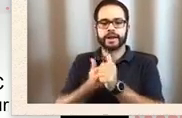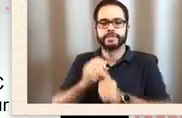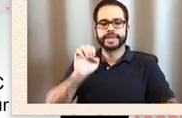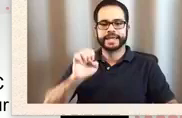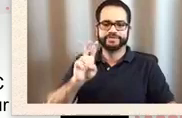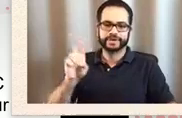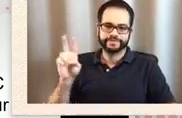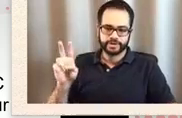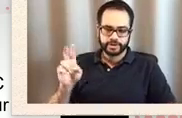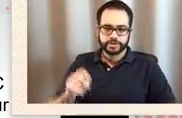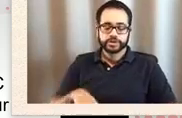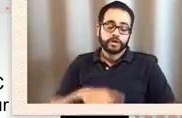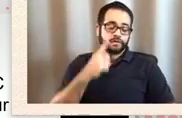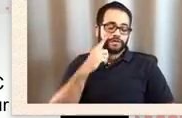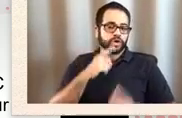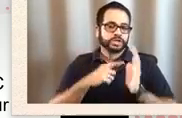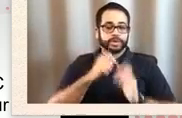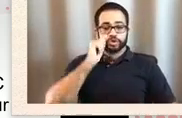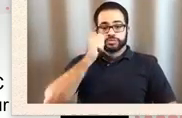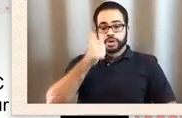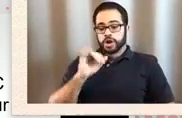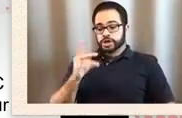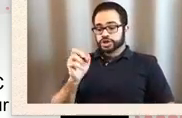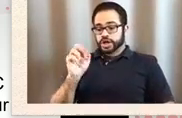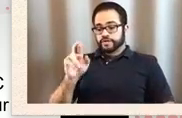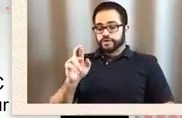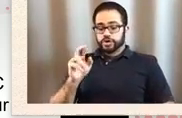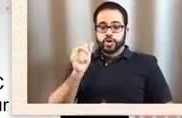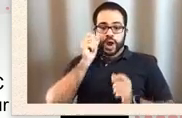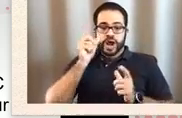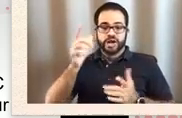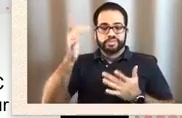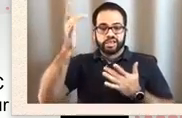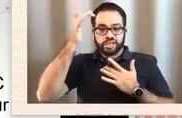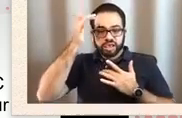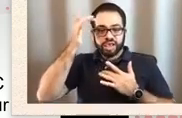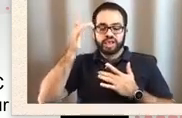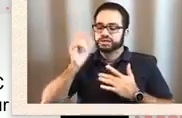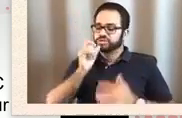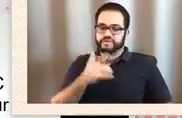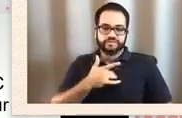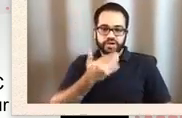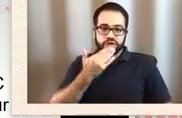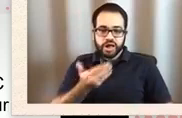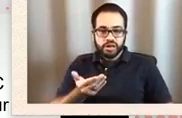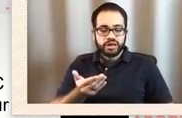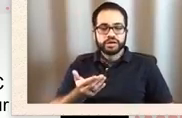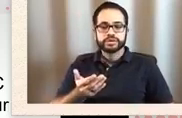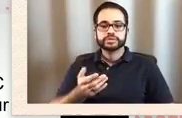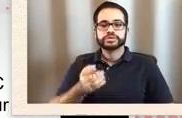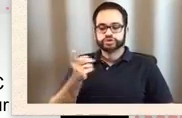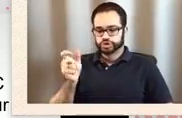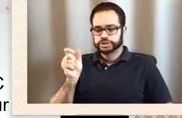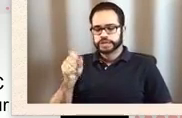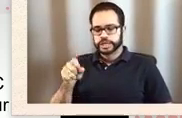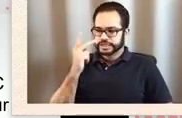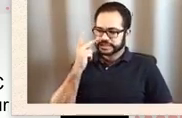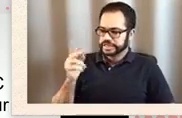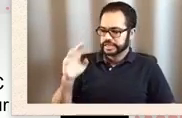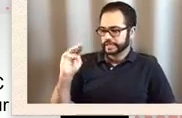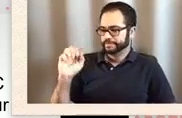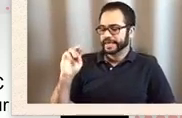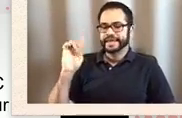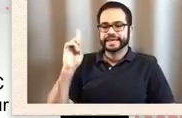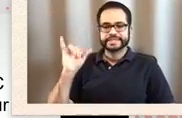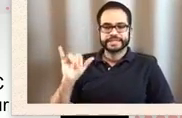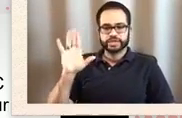say tomorrow Jennifer wakes up and she's got the stomach flu and she's not feeling well. She's able to see that Mandy is your